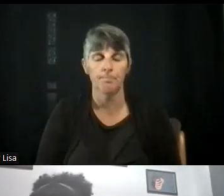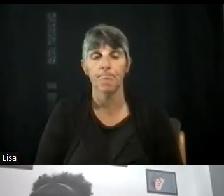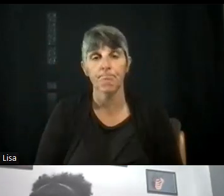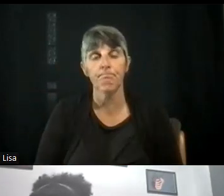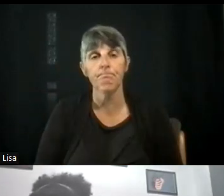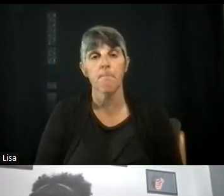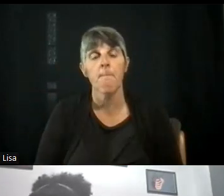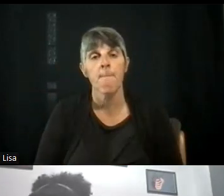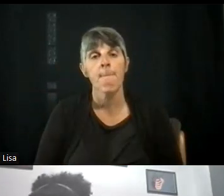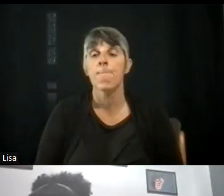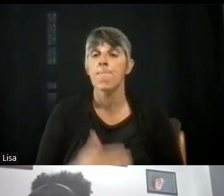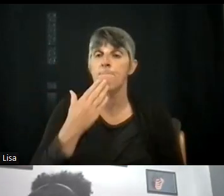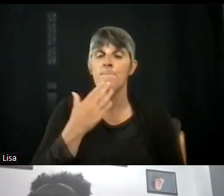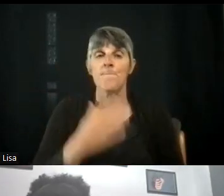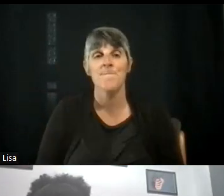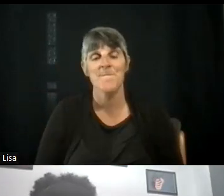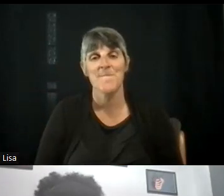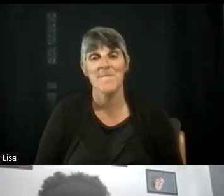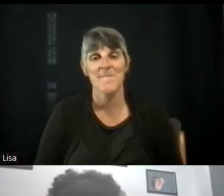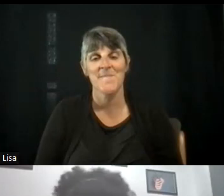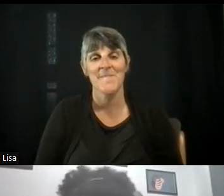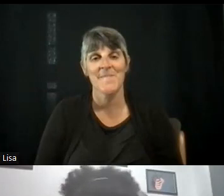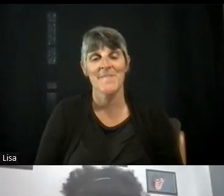Okay, thank you.